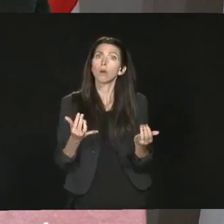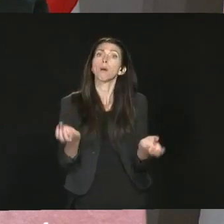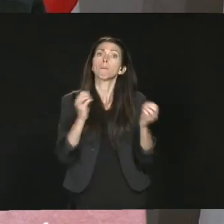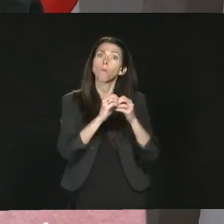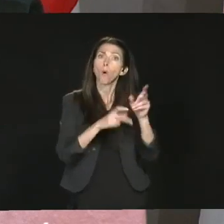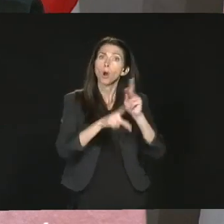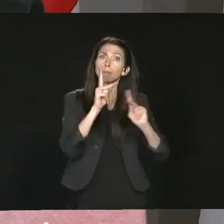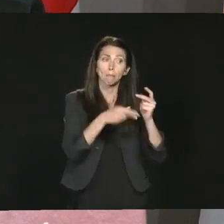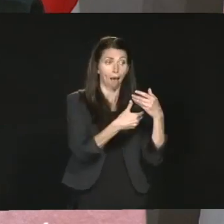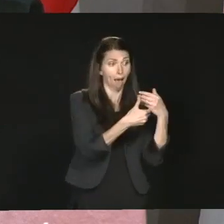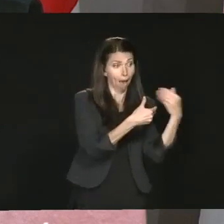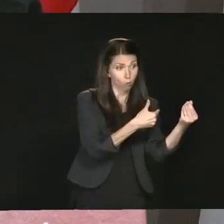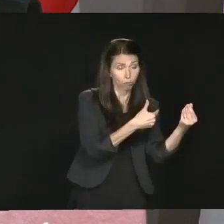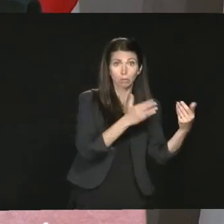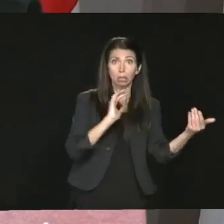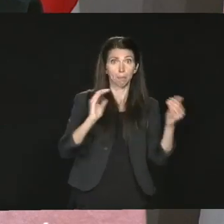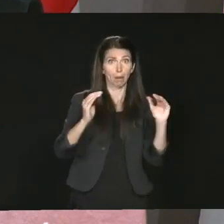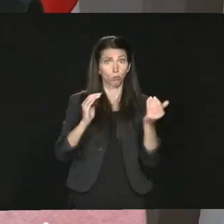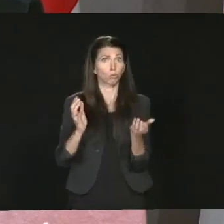system.